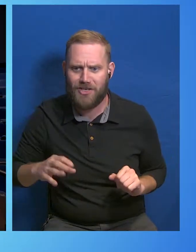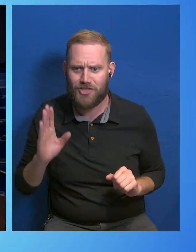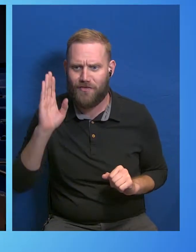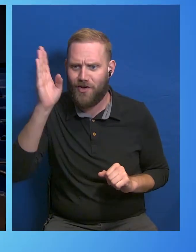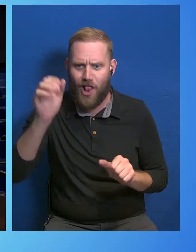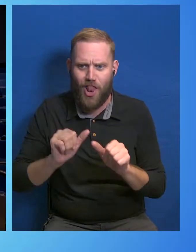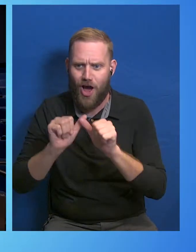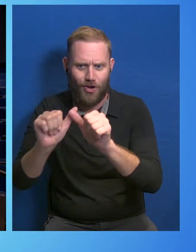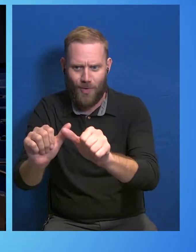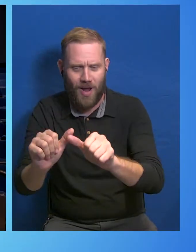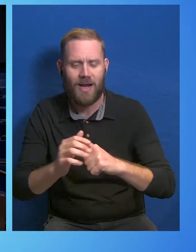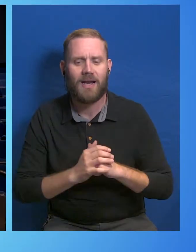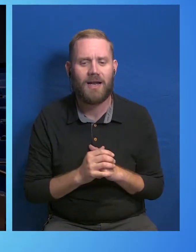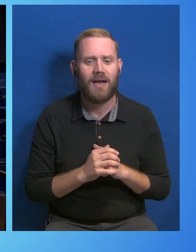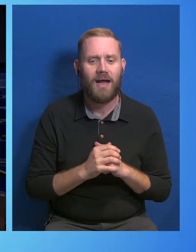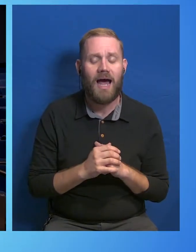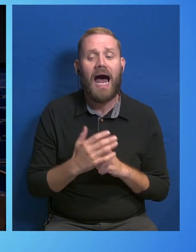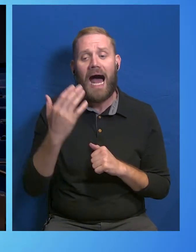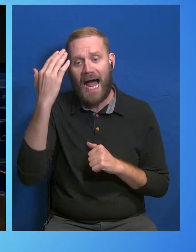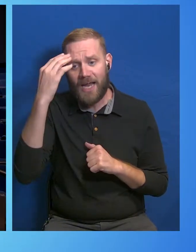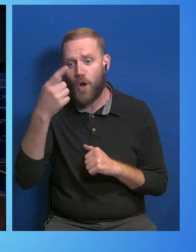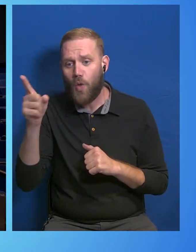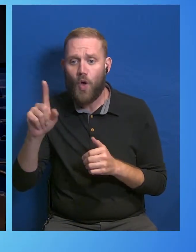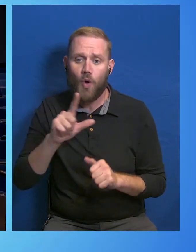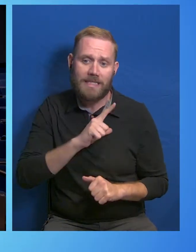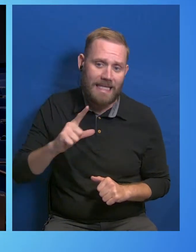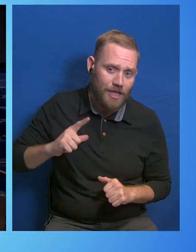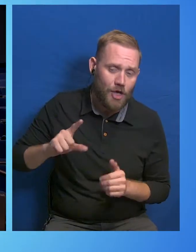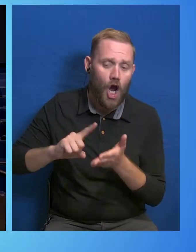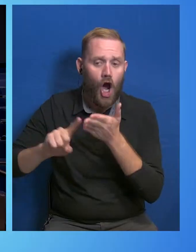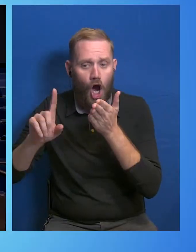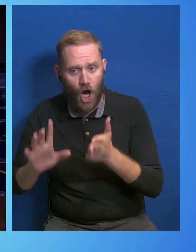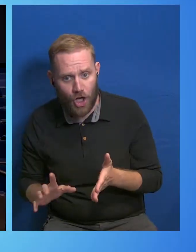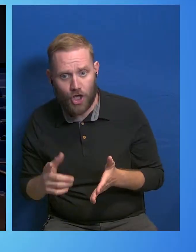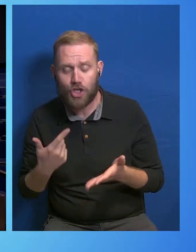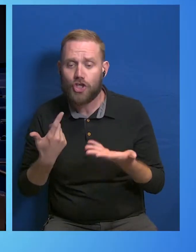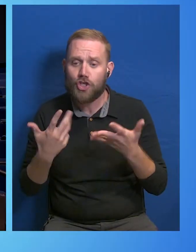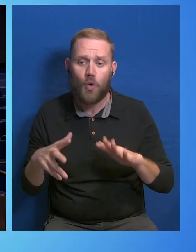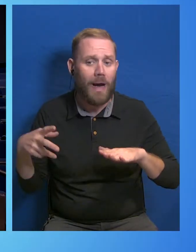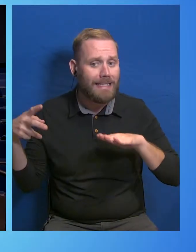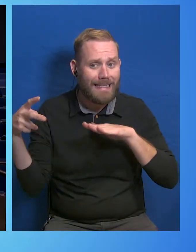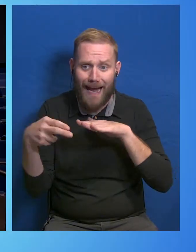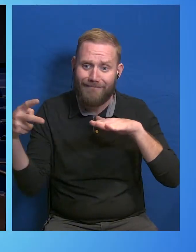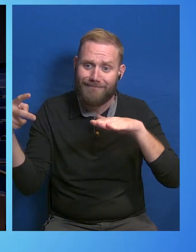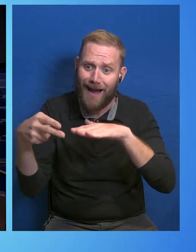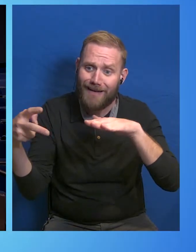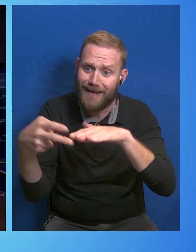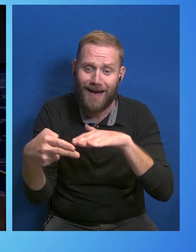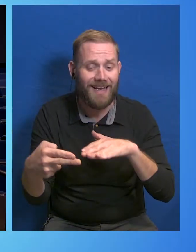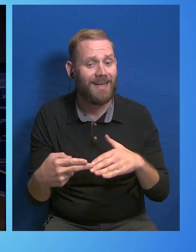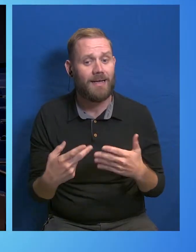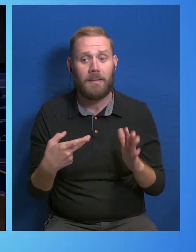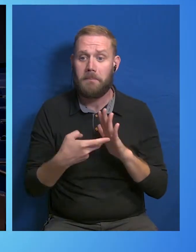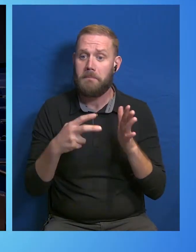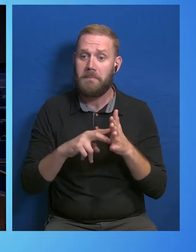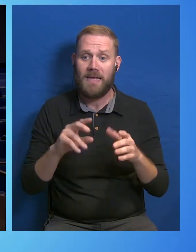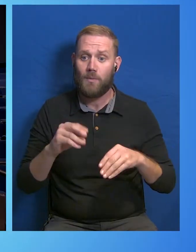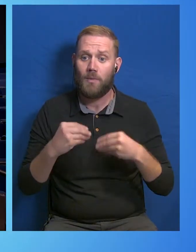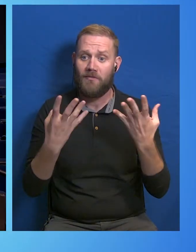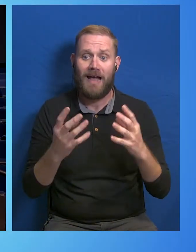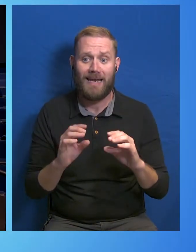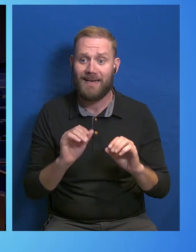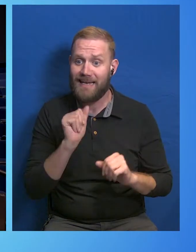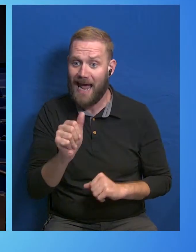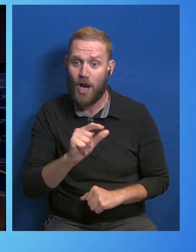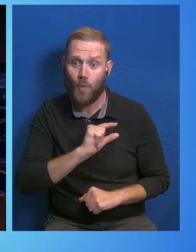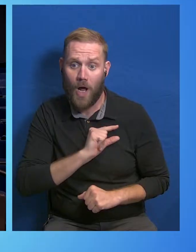run. And I certainly know the auditors or legislators don't want us to cut to a point that we're not providing quality